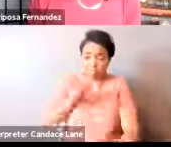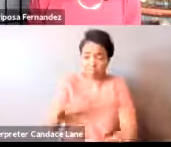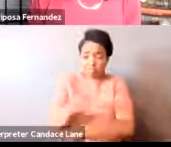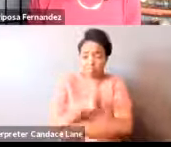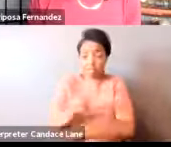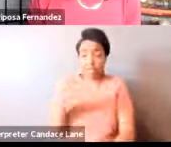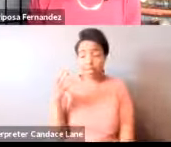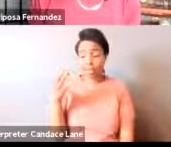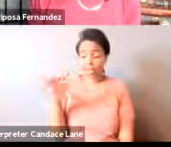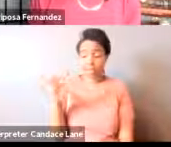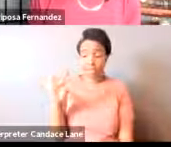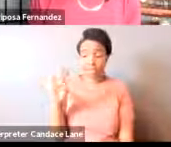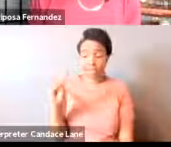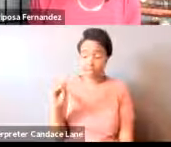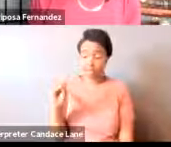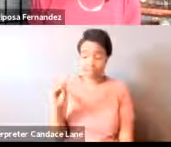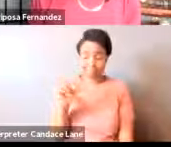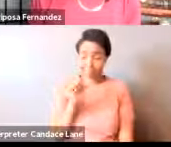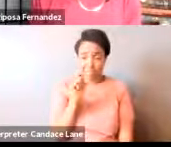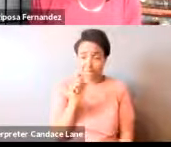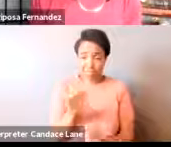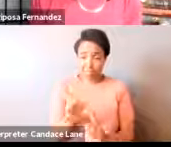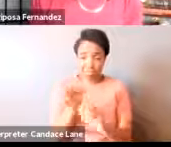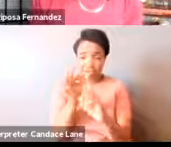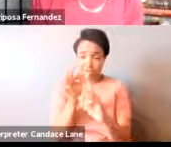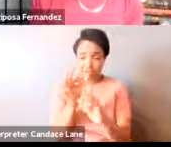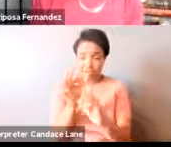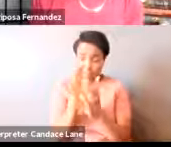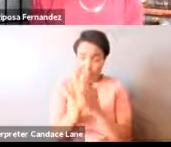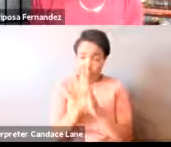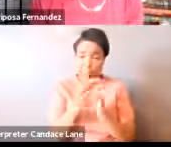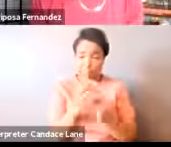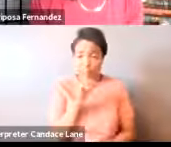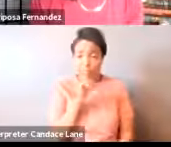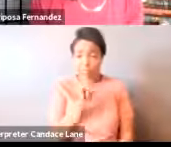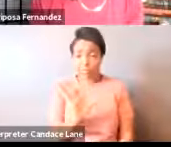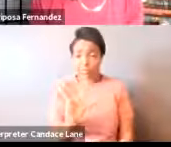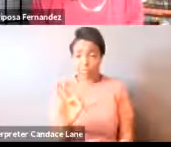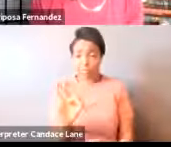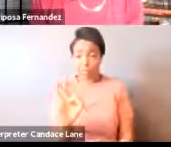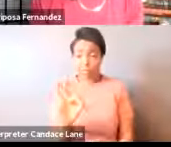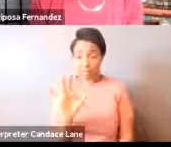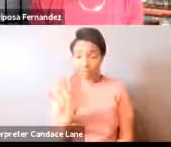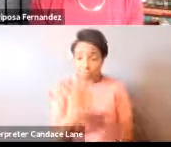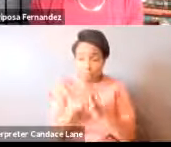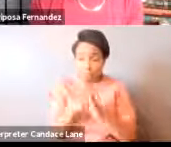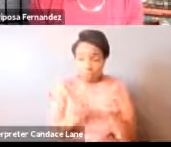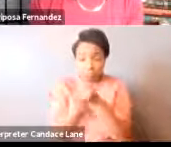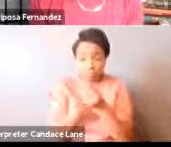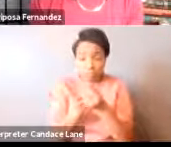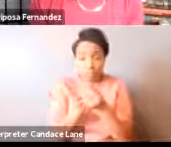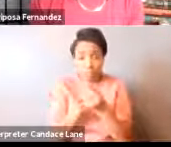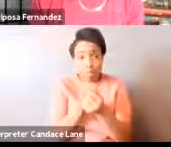1980 wasn't special, except it was the year I turned 9 and became an activist. My eyes glued to the 6 o'clock news.